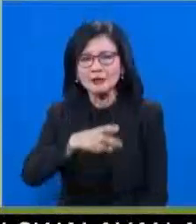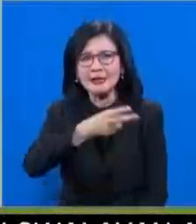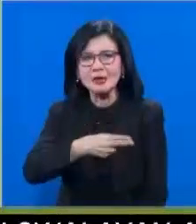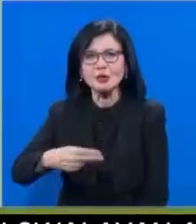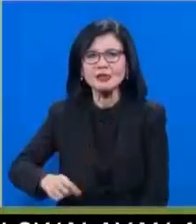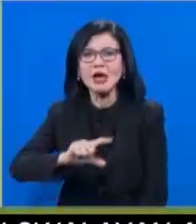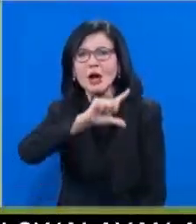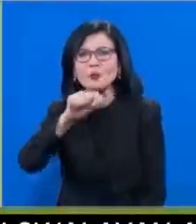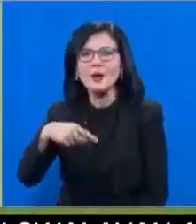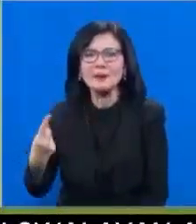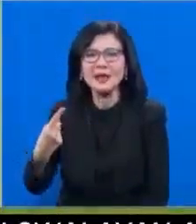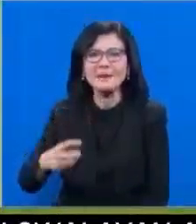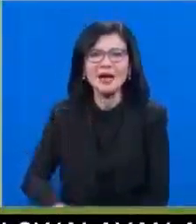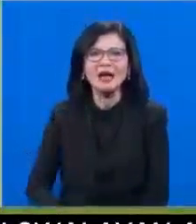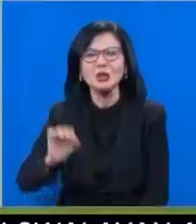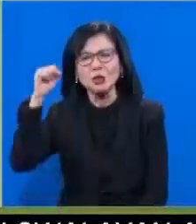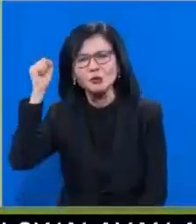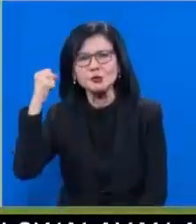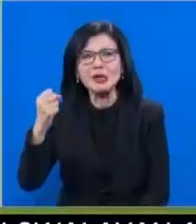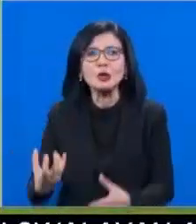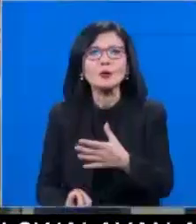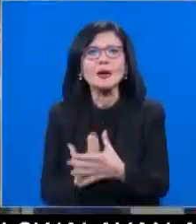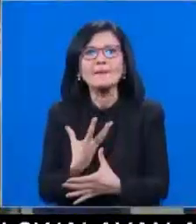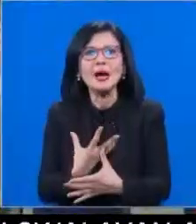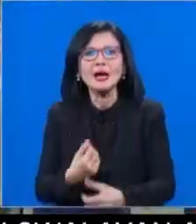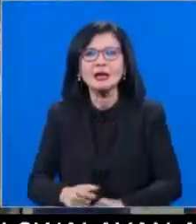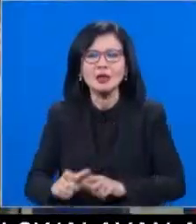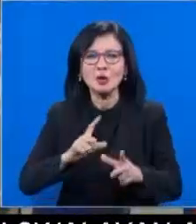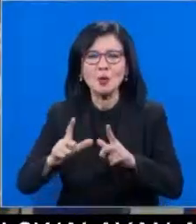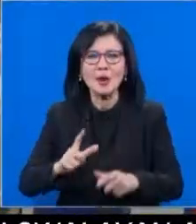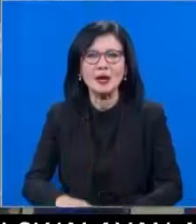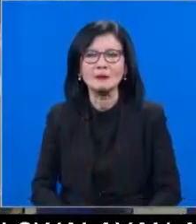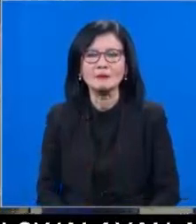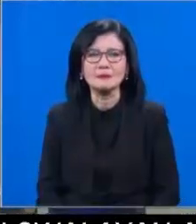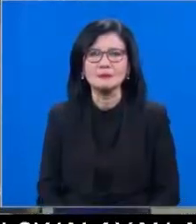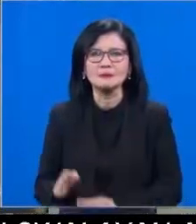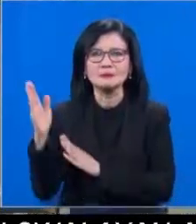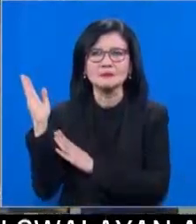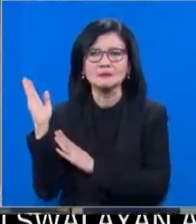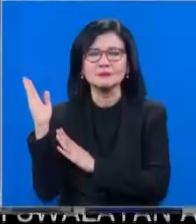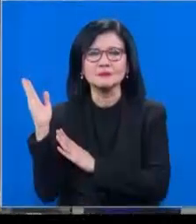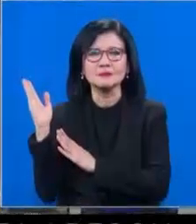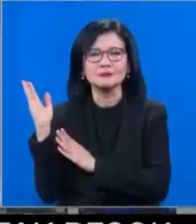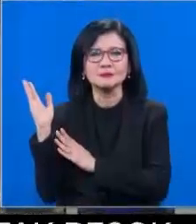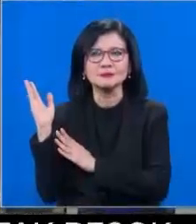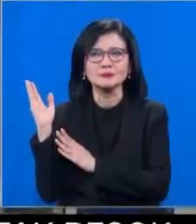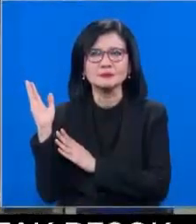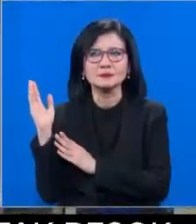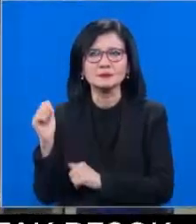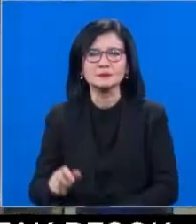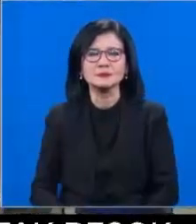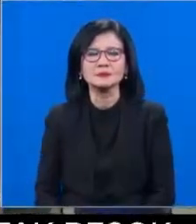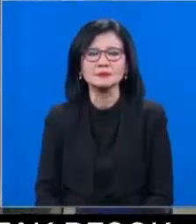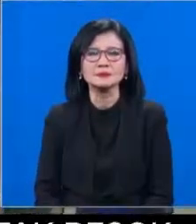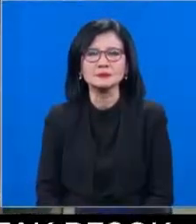pertama, anak-anak asuhnya sulit mengembangkan permainan. But of course when you start 2-0 first 10-15 minutes, after that